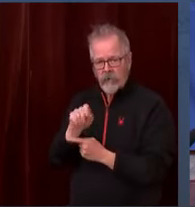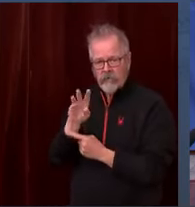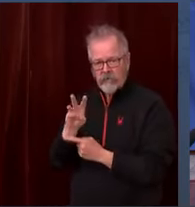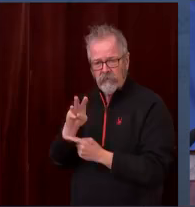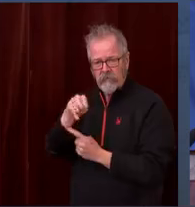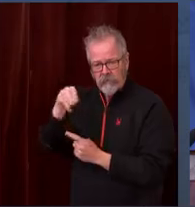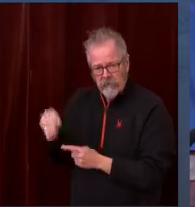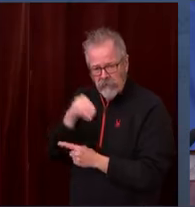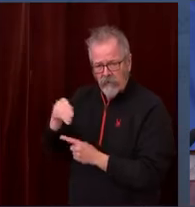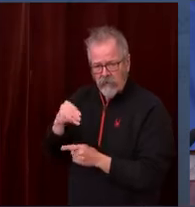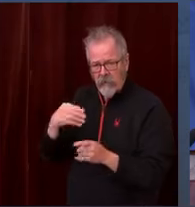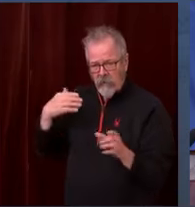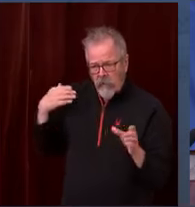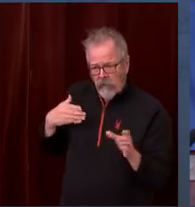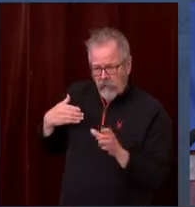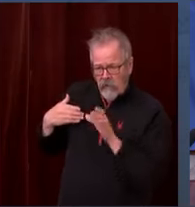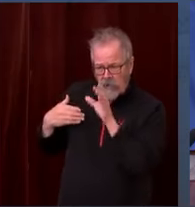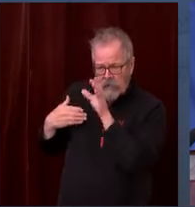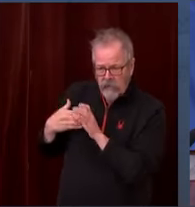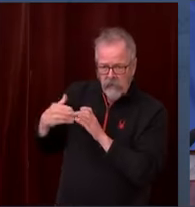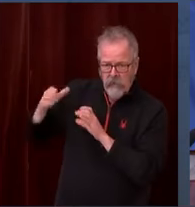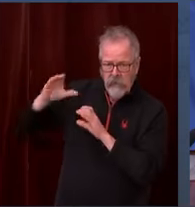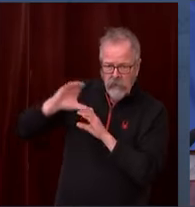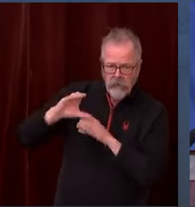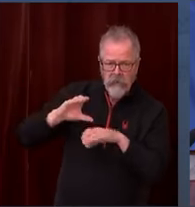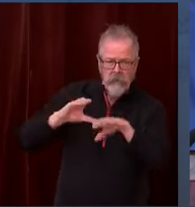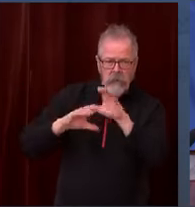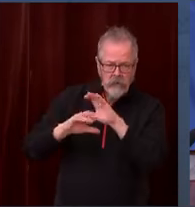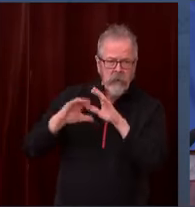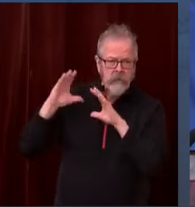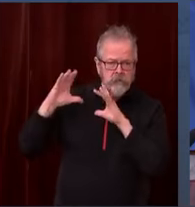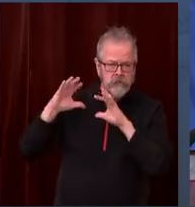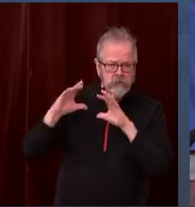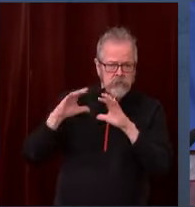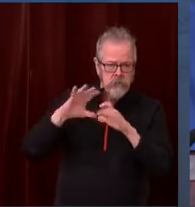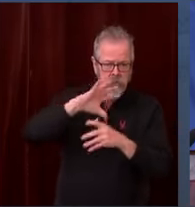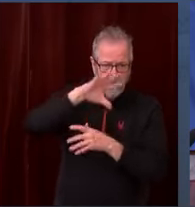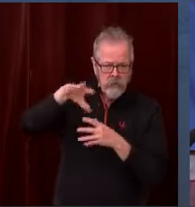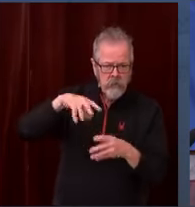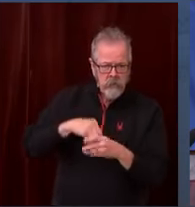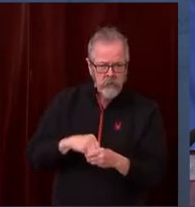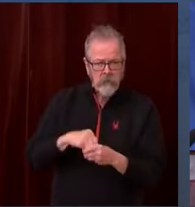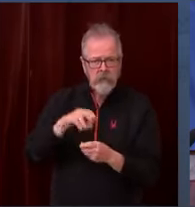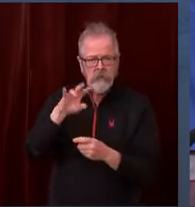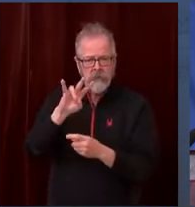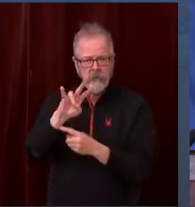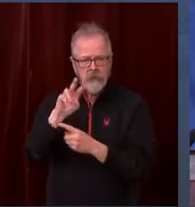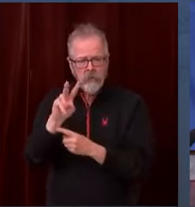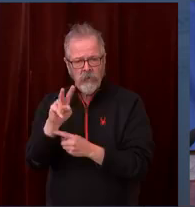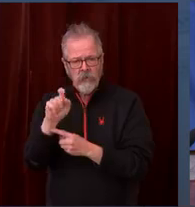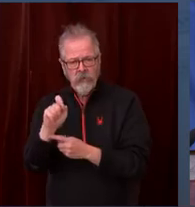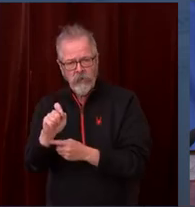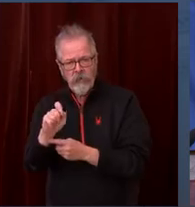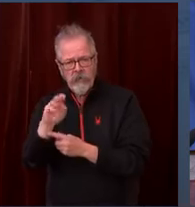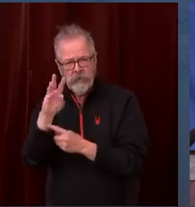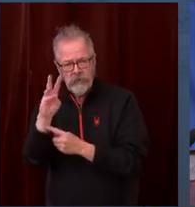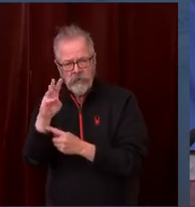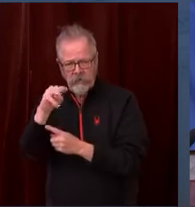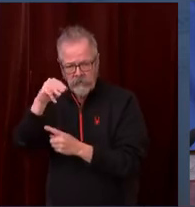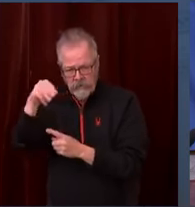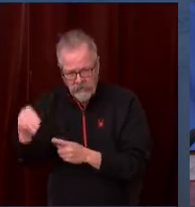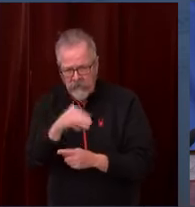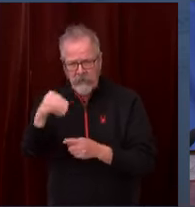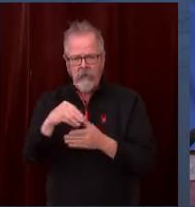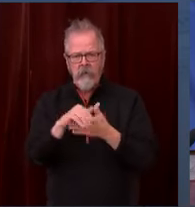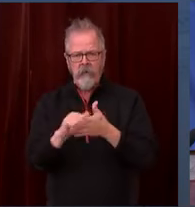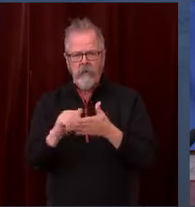to $72.6 million. This fund is a vital resource for hardworking Washingtonians who are